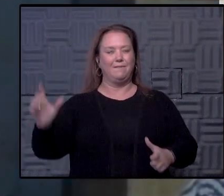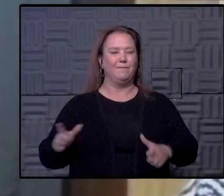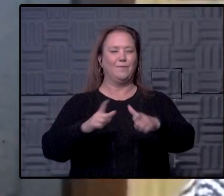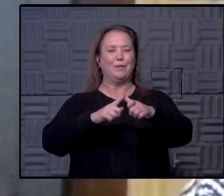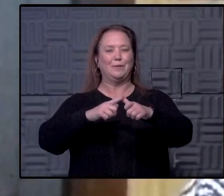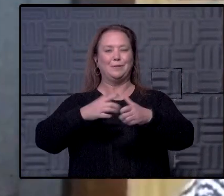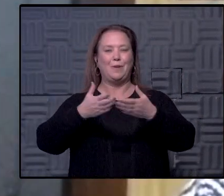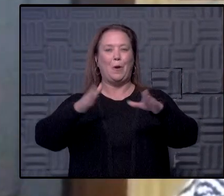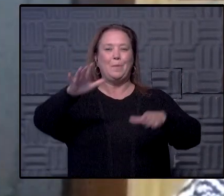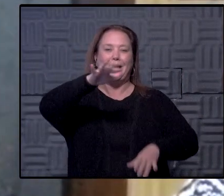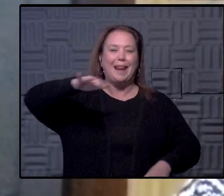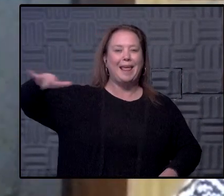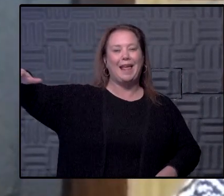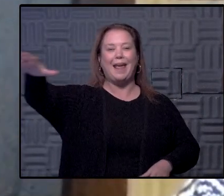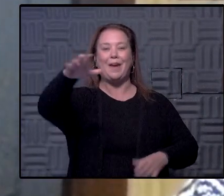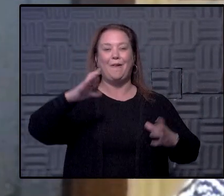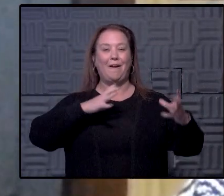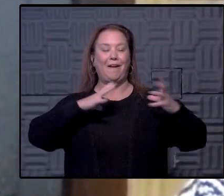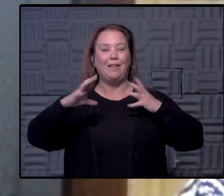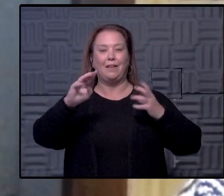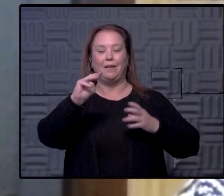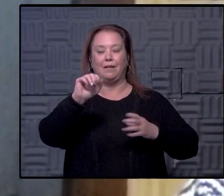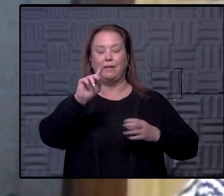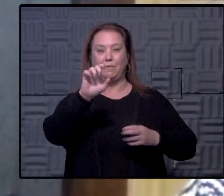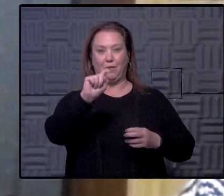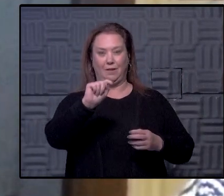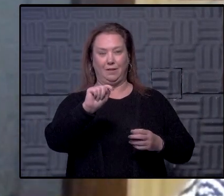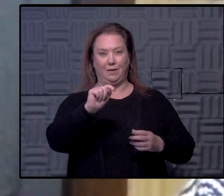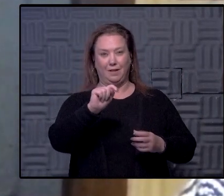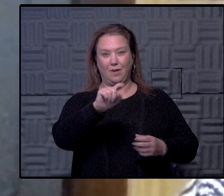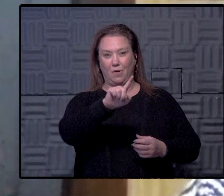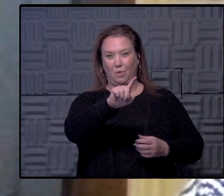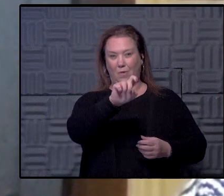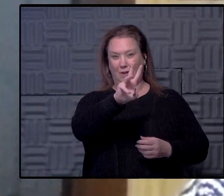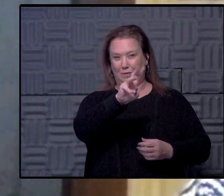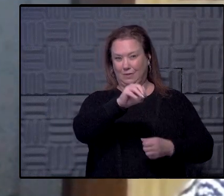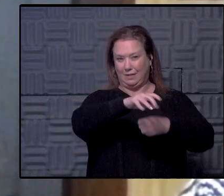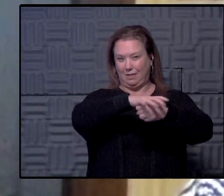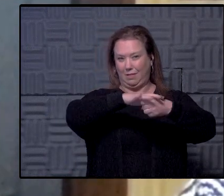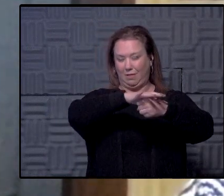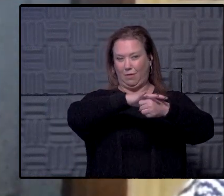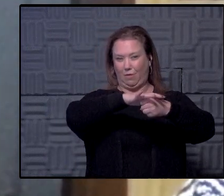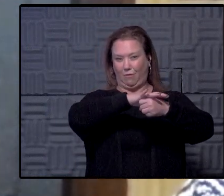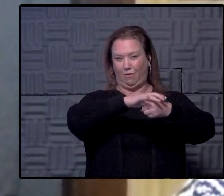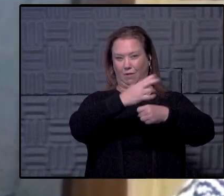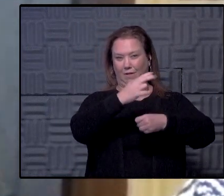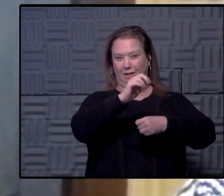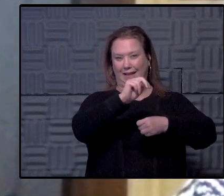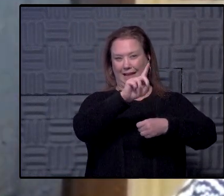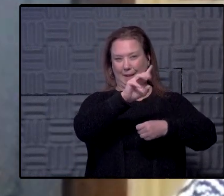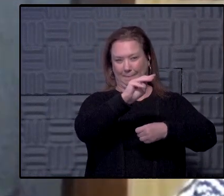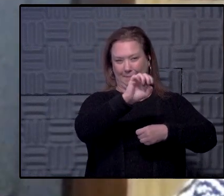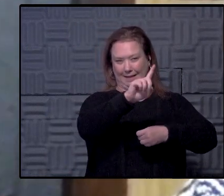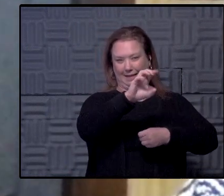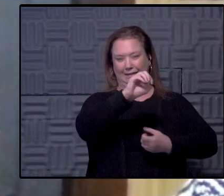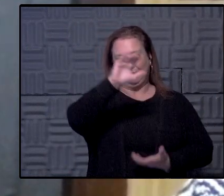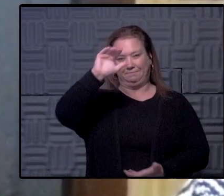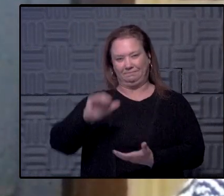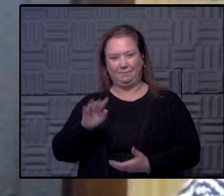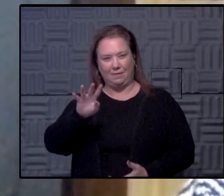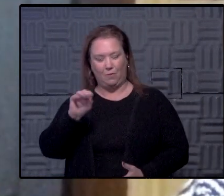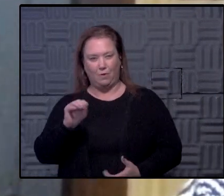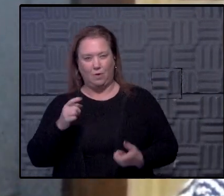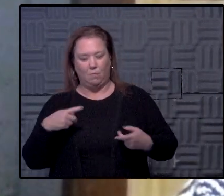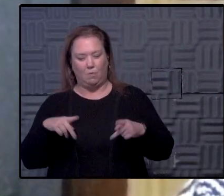air holiday market. And we have gone from 160 local handmade artists to 40. And we're